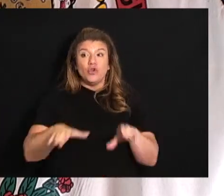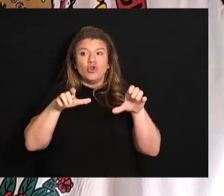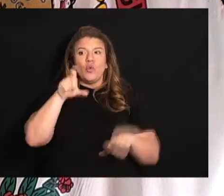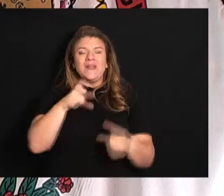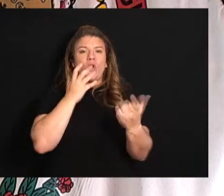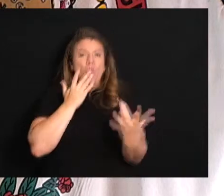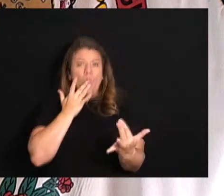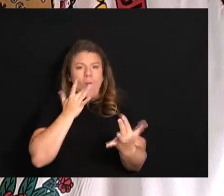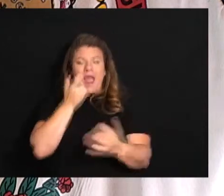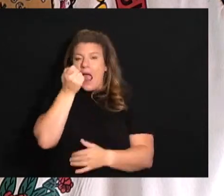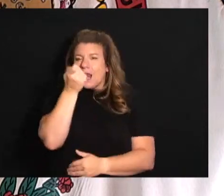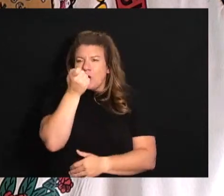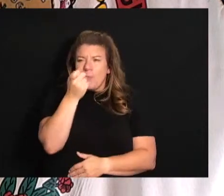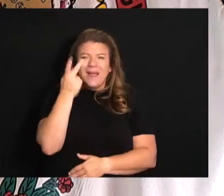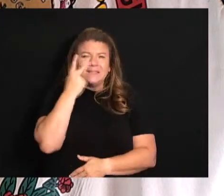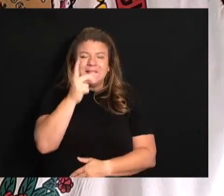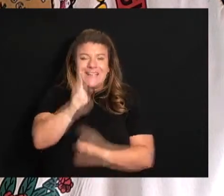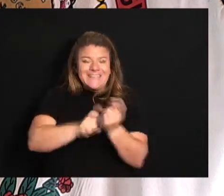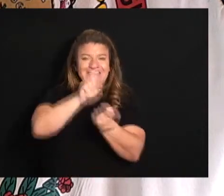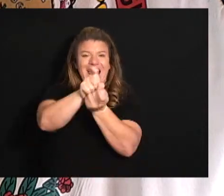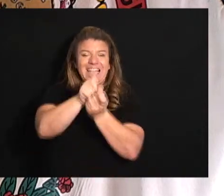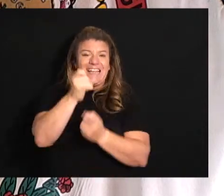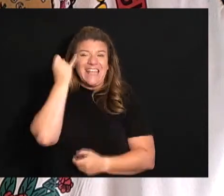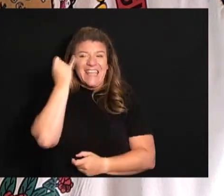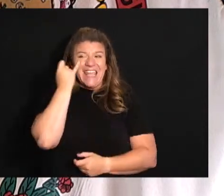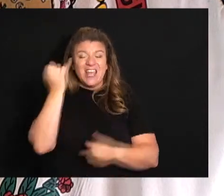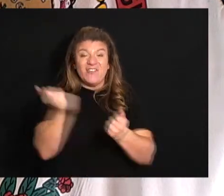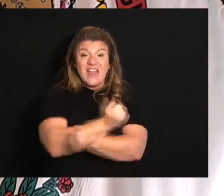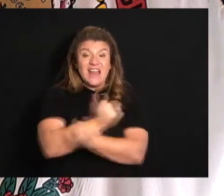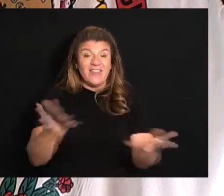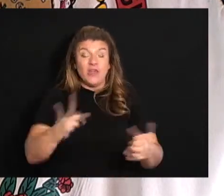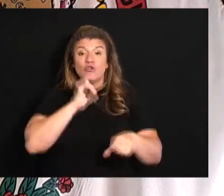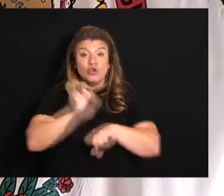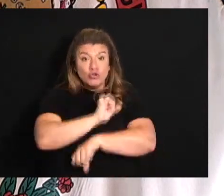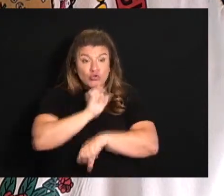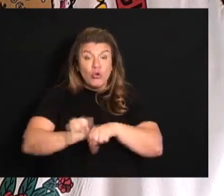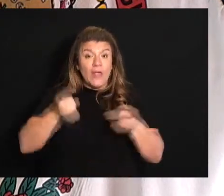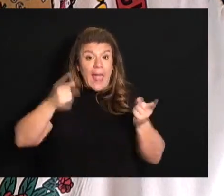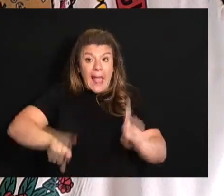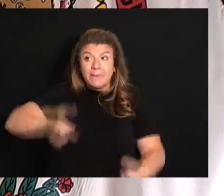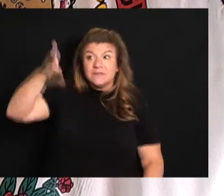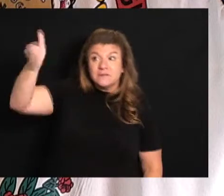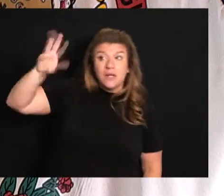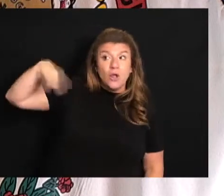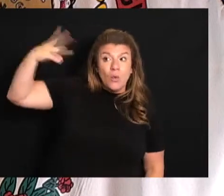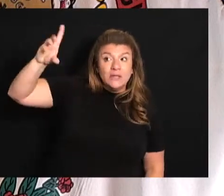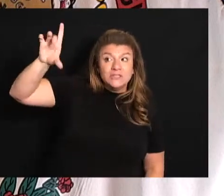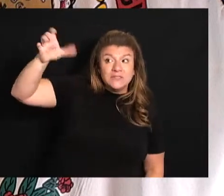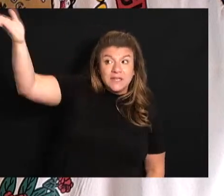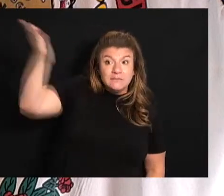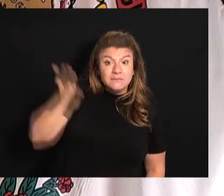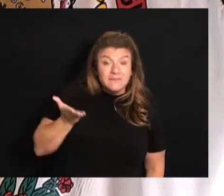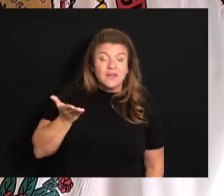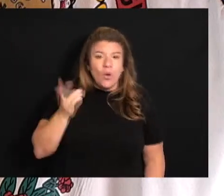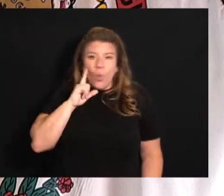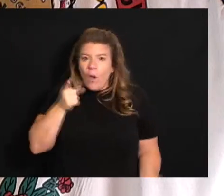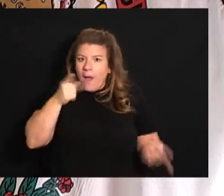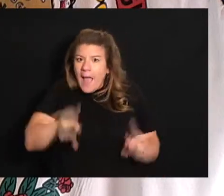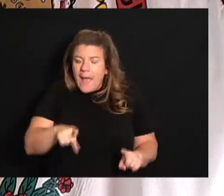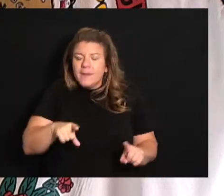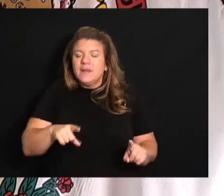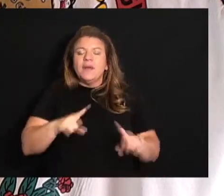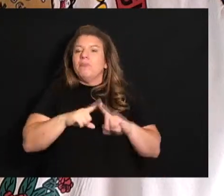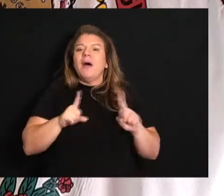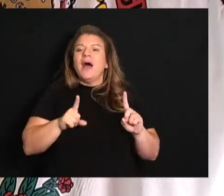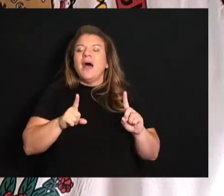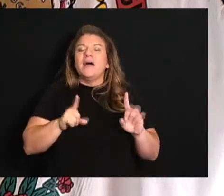bit to see exactly if anything really does come down from Washington in regard to this and everything. But I'm